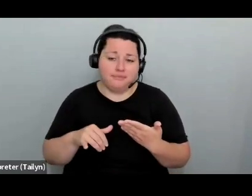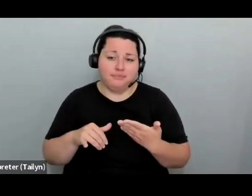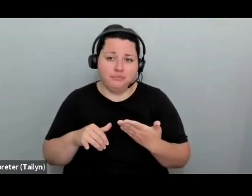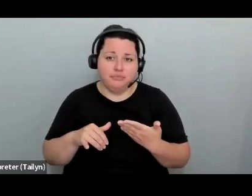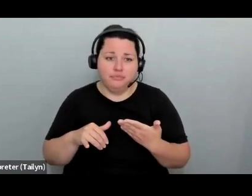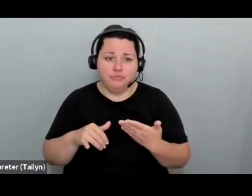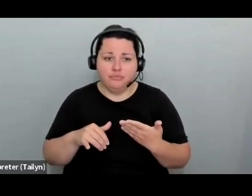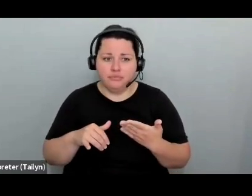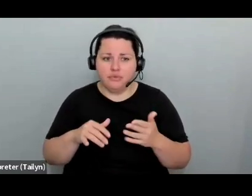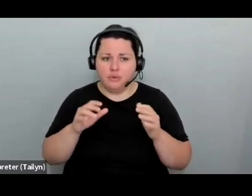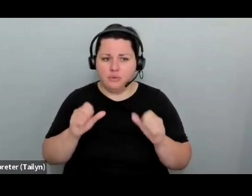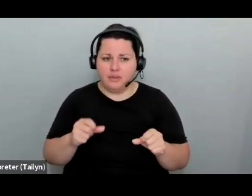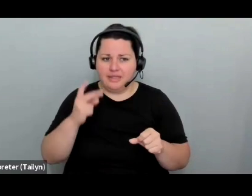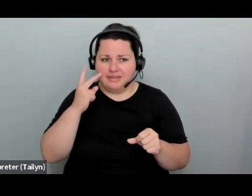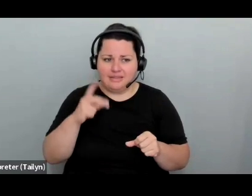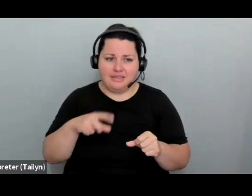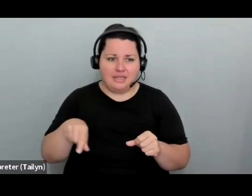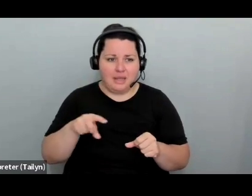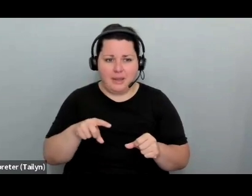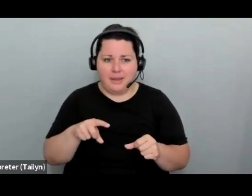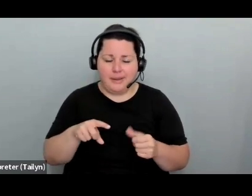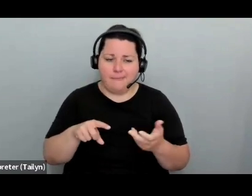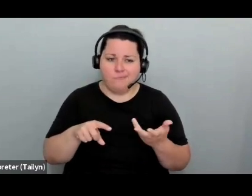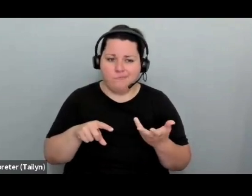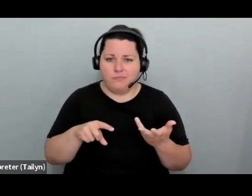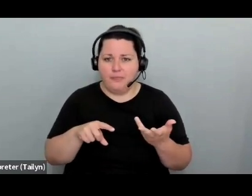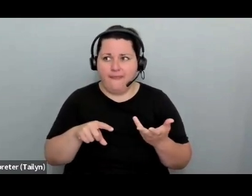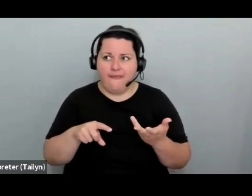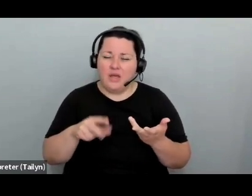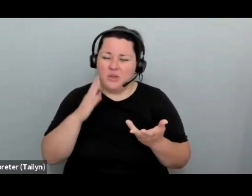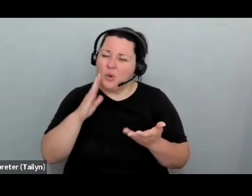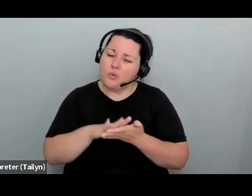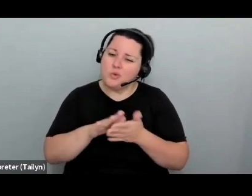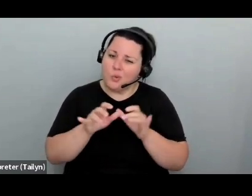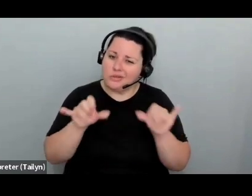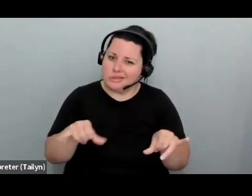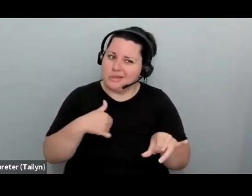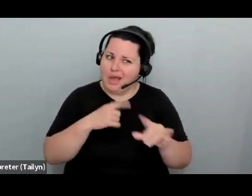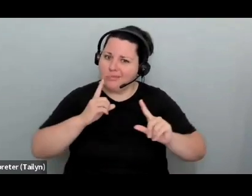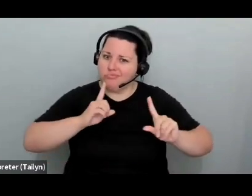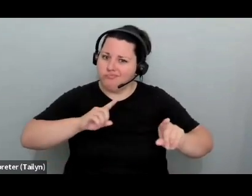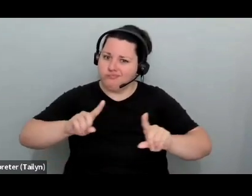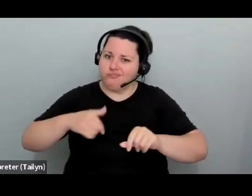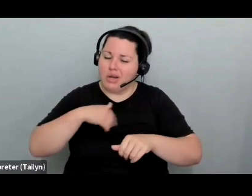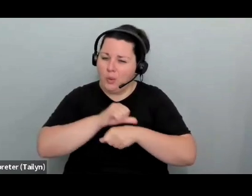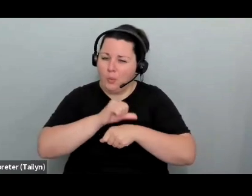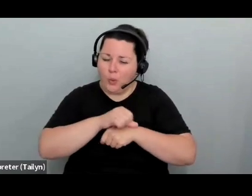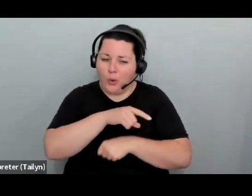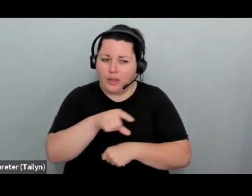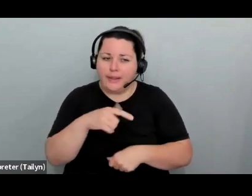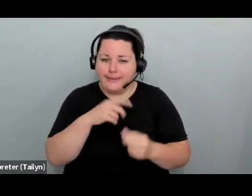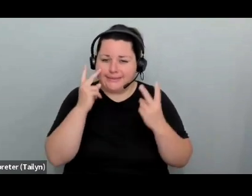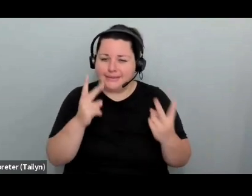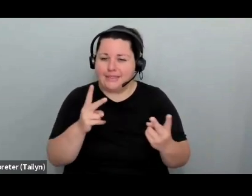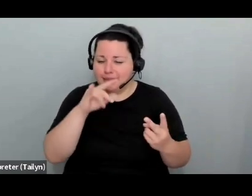and you see them and working in the school systems and stuff like I do, you can see where the